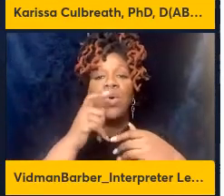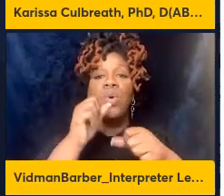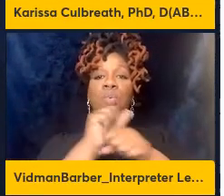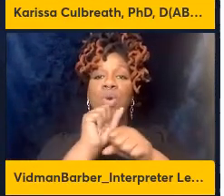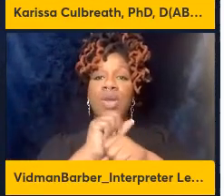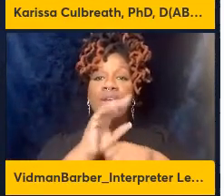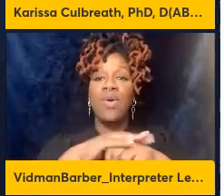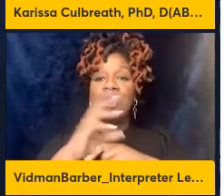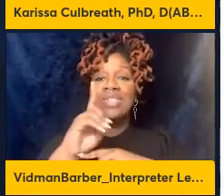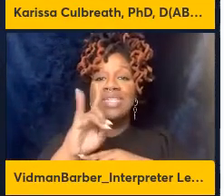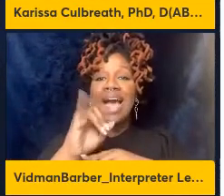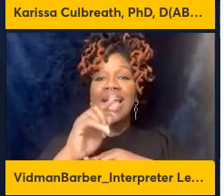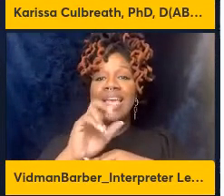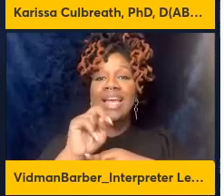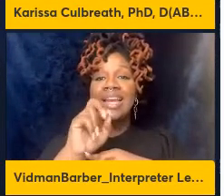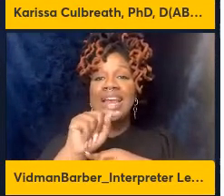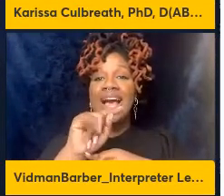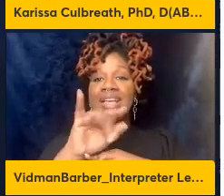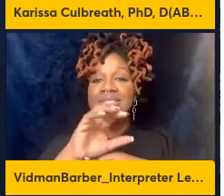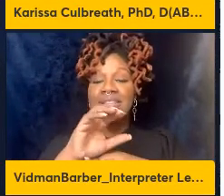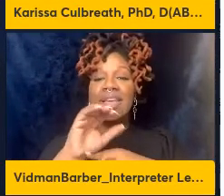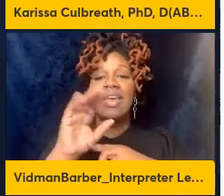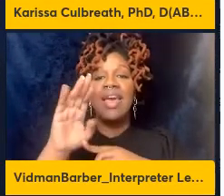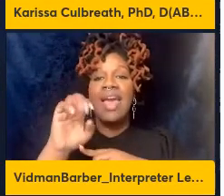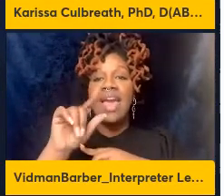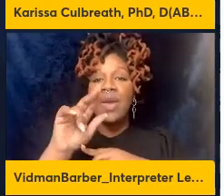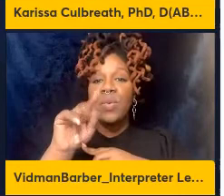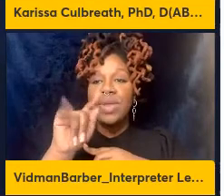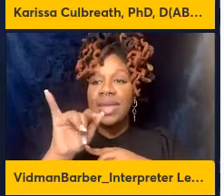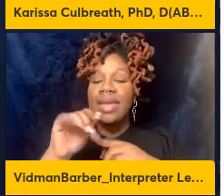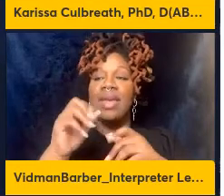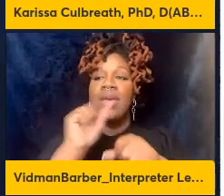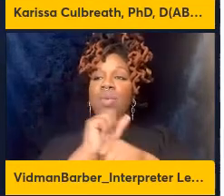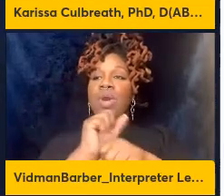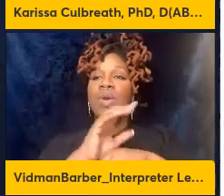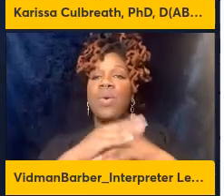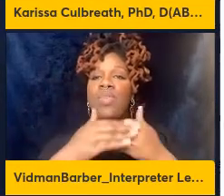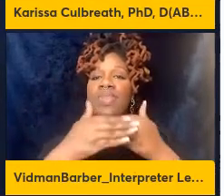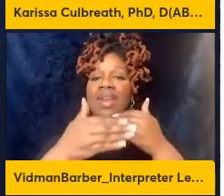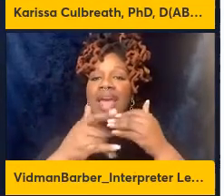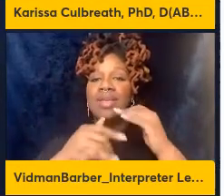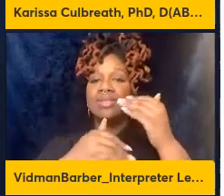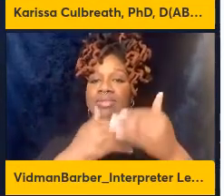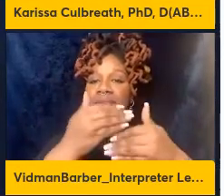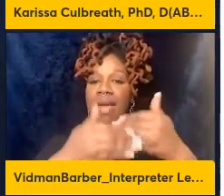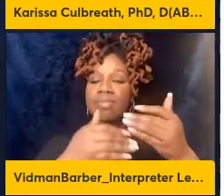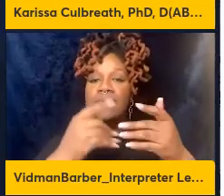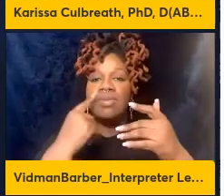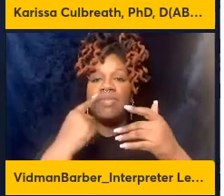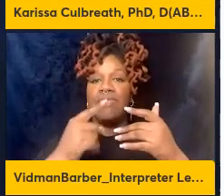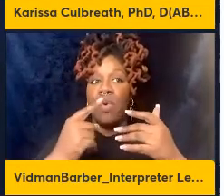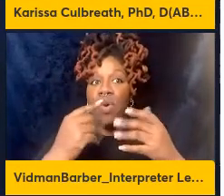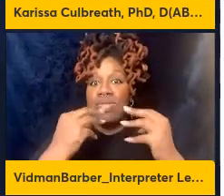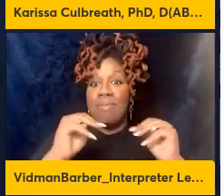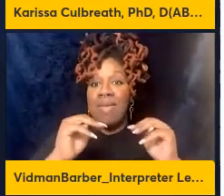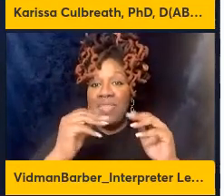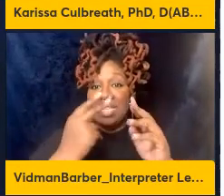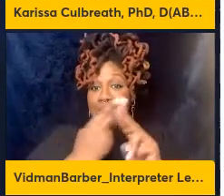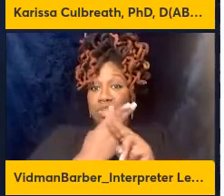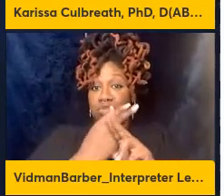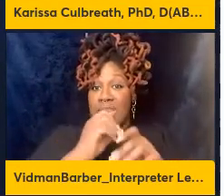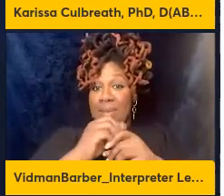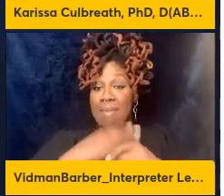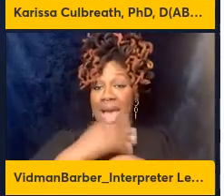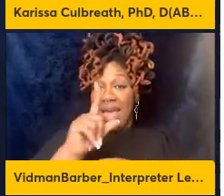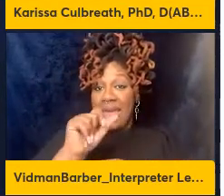on the next steps and the next phase of the methods that I'll be using in my clinical laboratory. Make sure you keep these